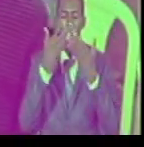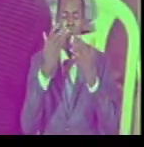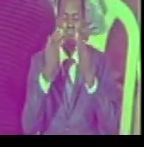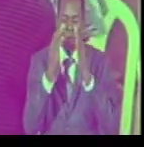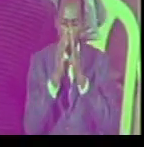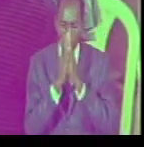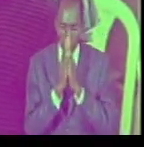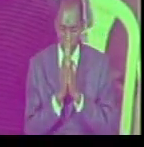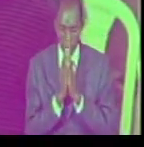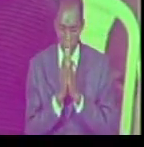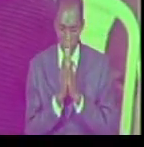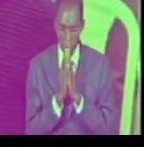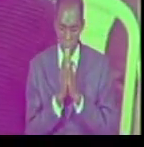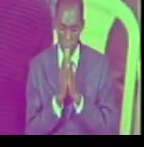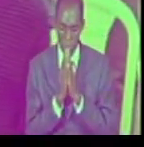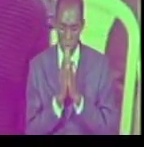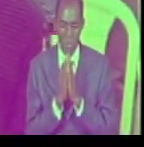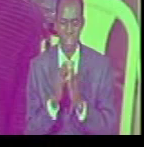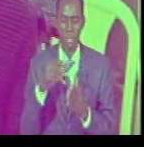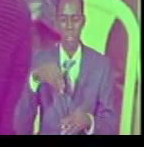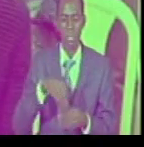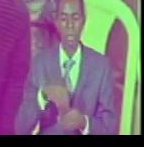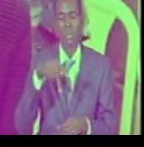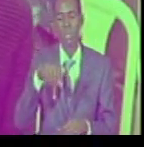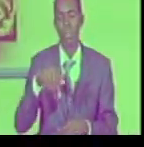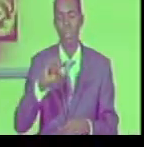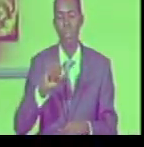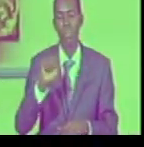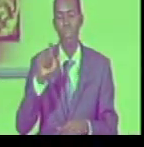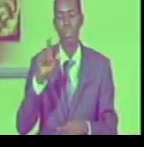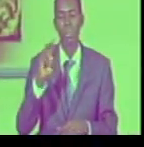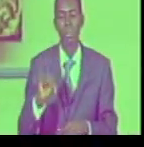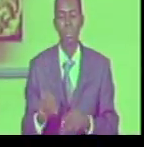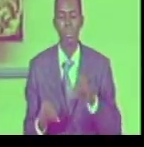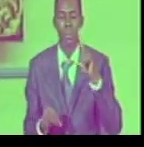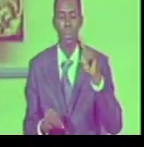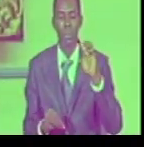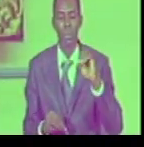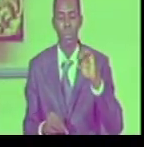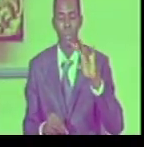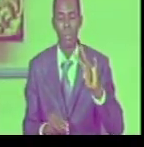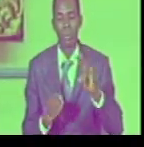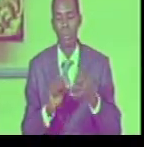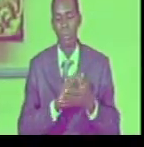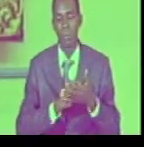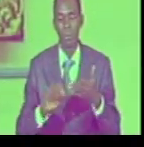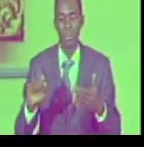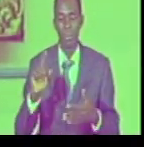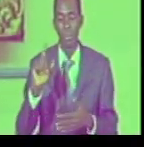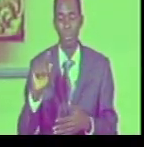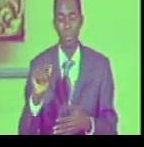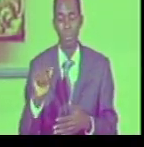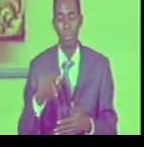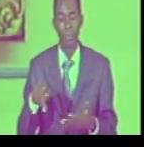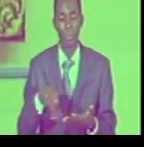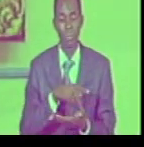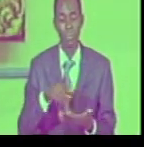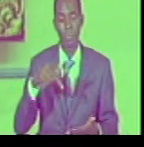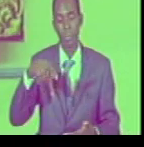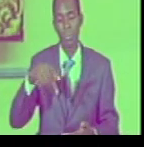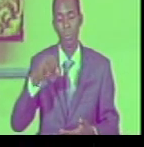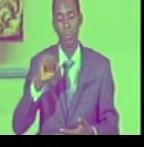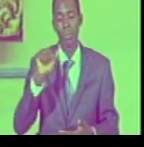amen. Psalm 107, verse 20. Psalm